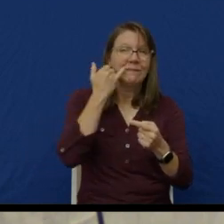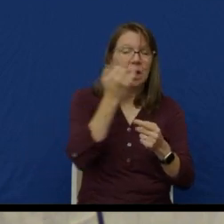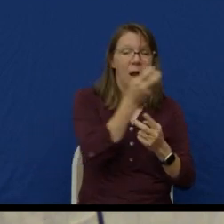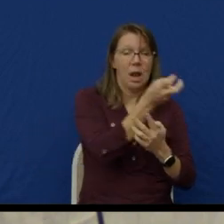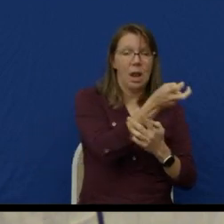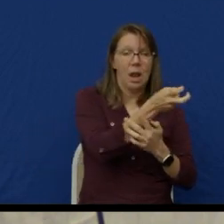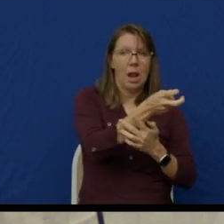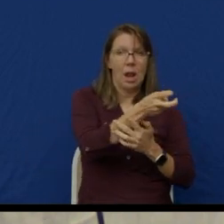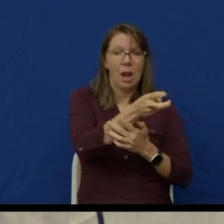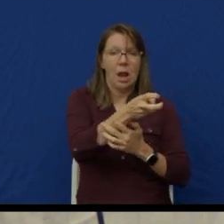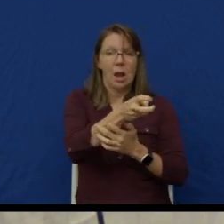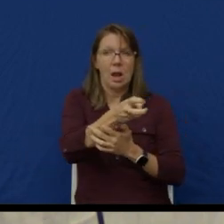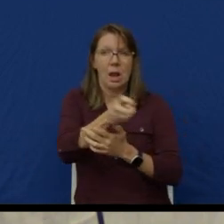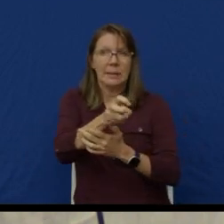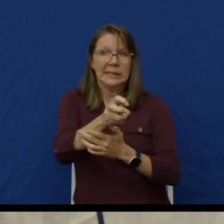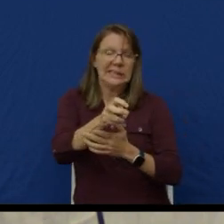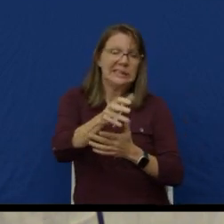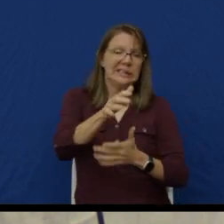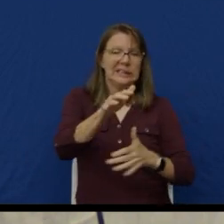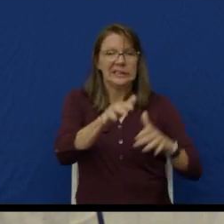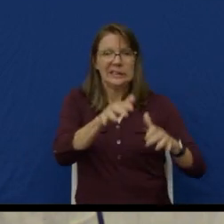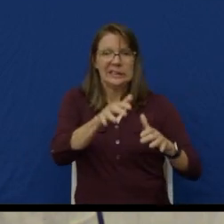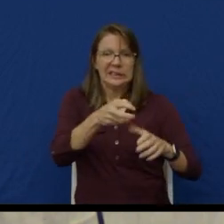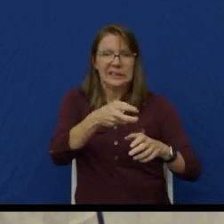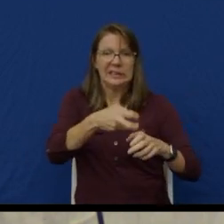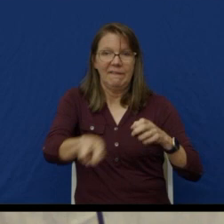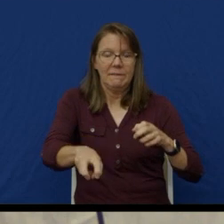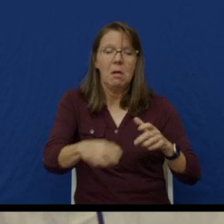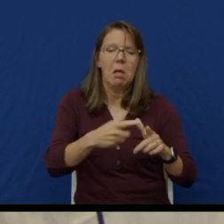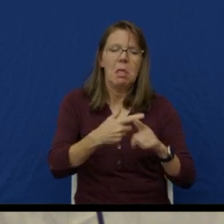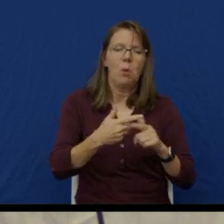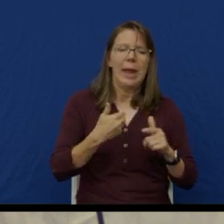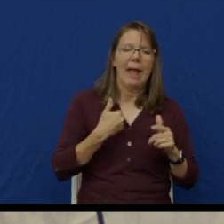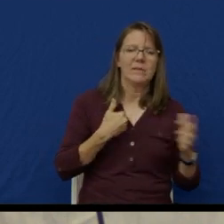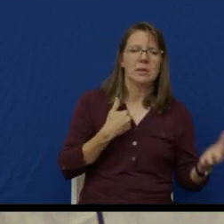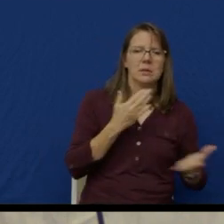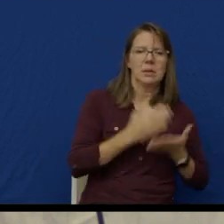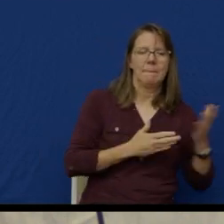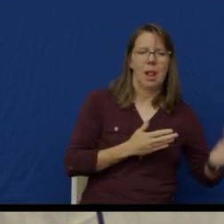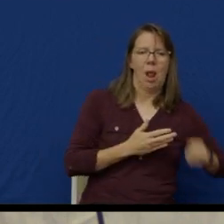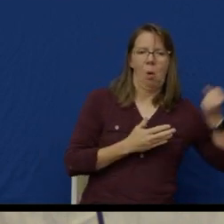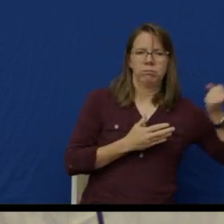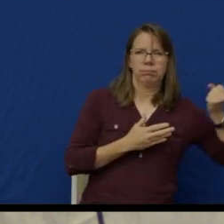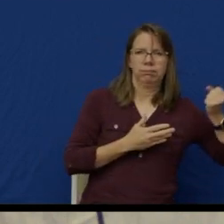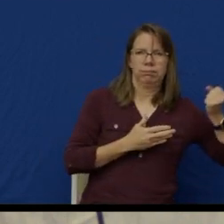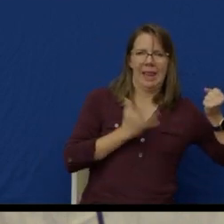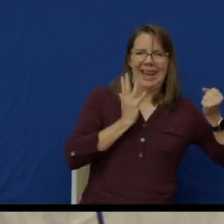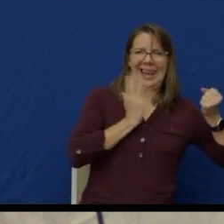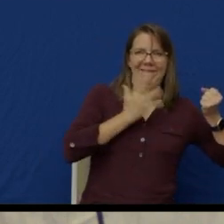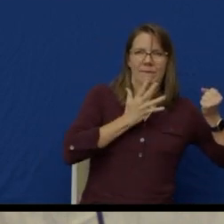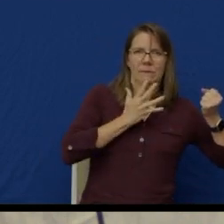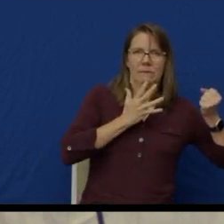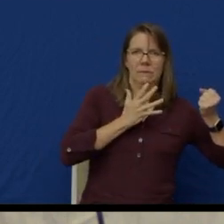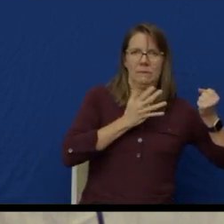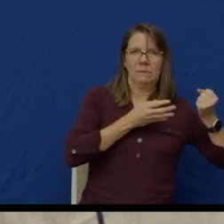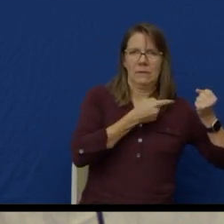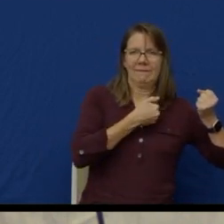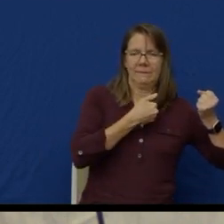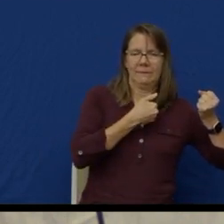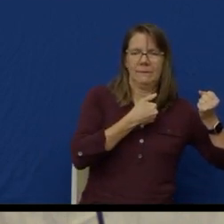have that reserve there. I'm not an economist or an accountant, so take that for what you